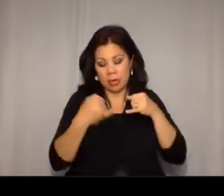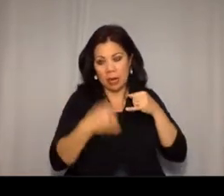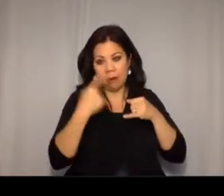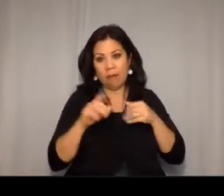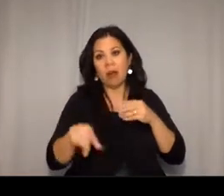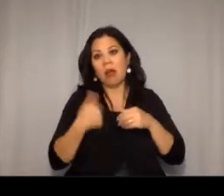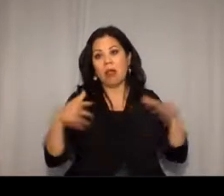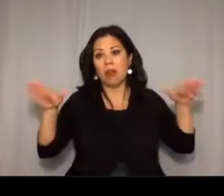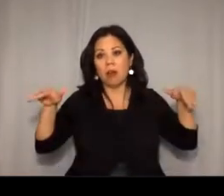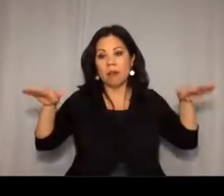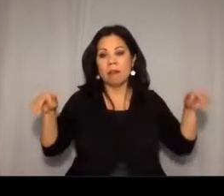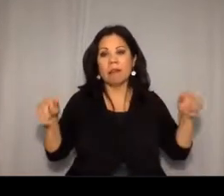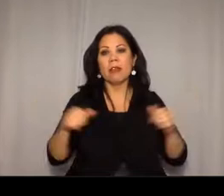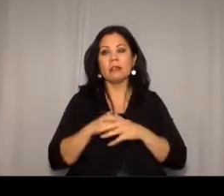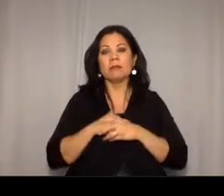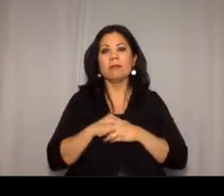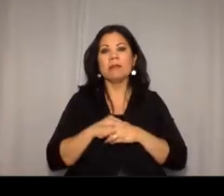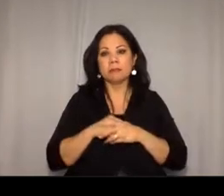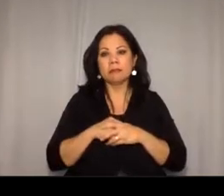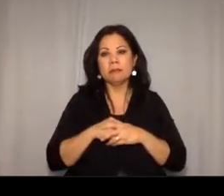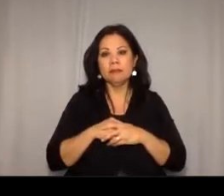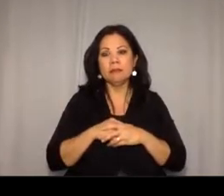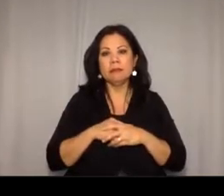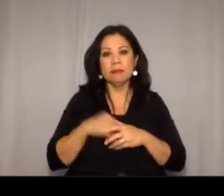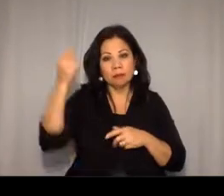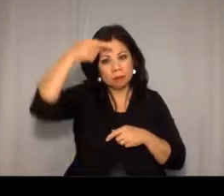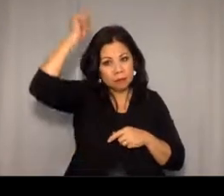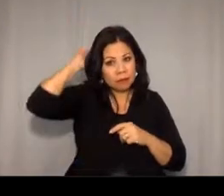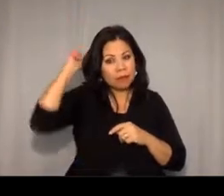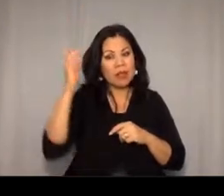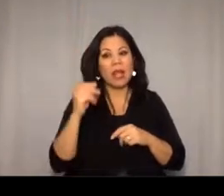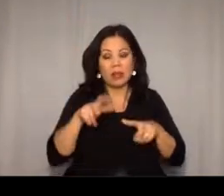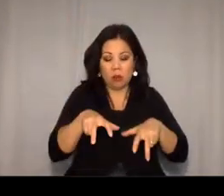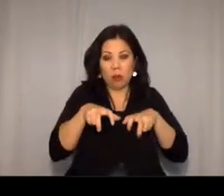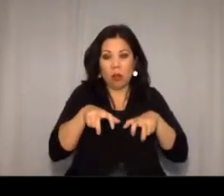here, feathers at the top of the head, and claws.